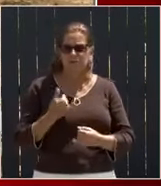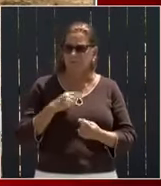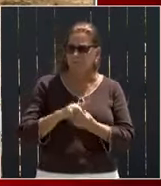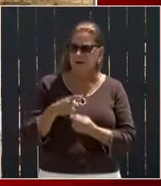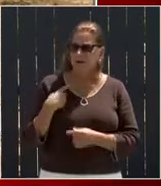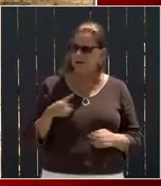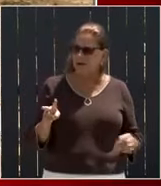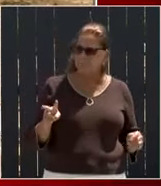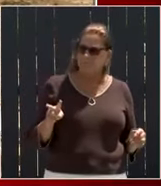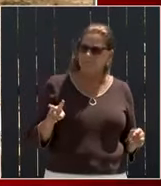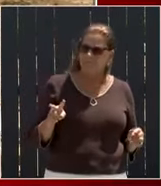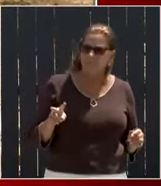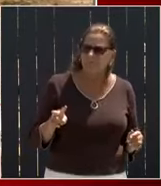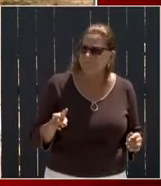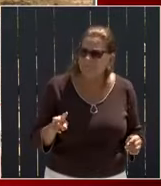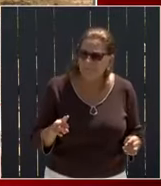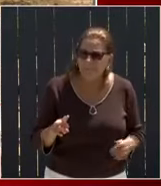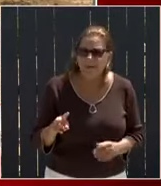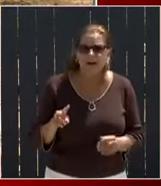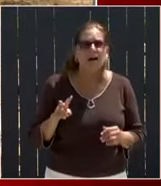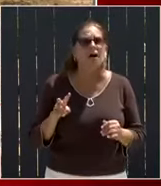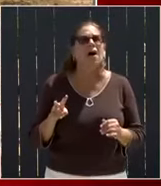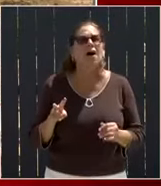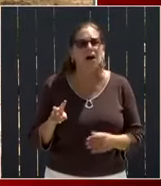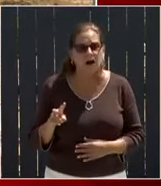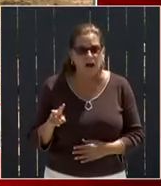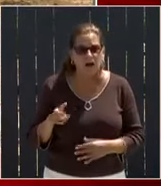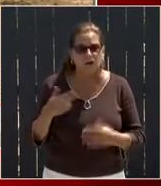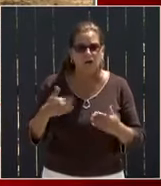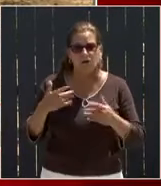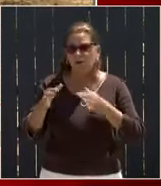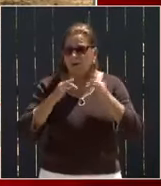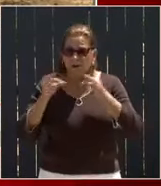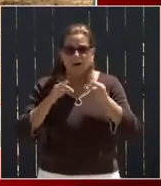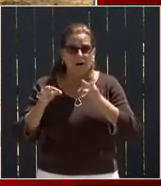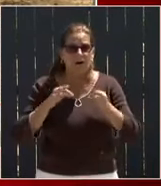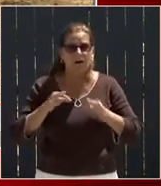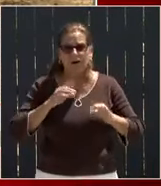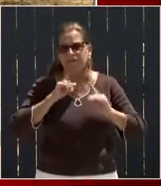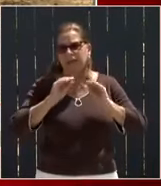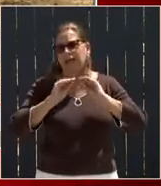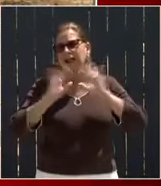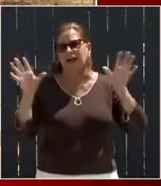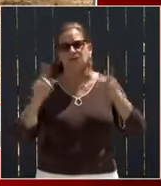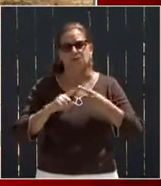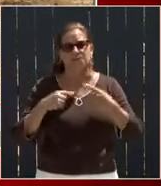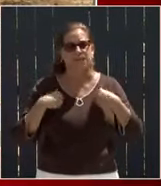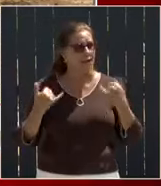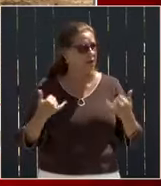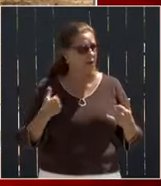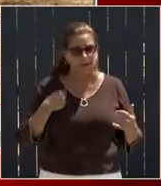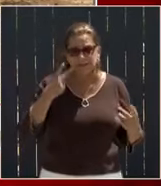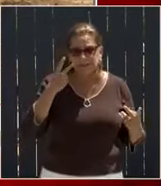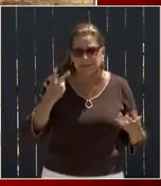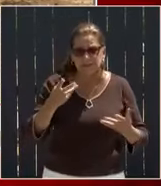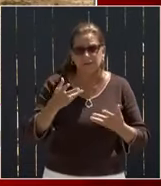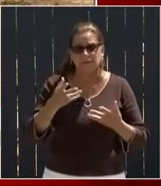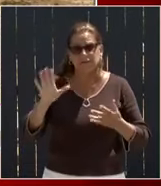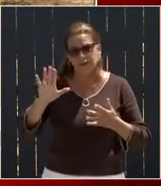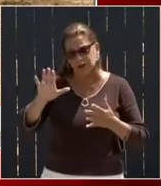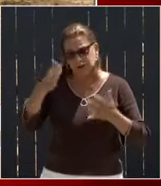their reputation, and it was clear to me their passion for Skyland, their sincerity, their unwavering commitment to